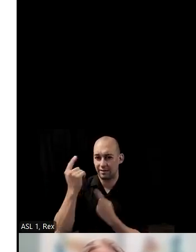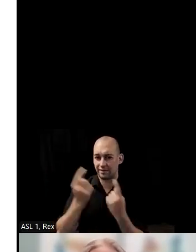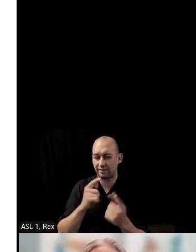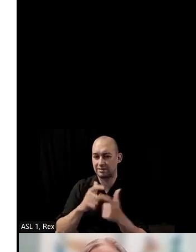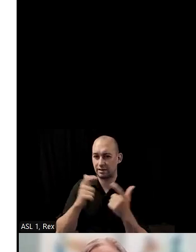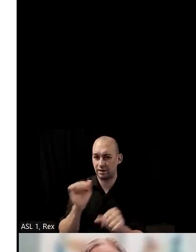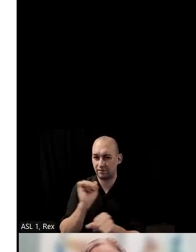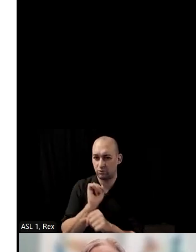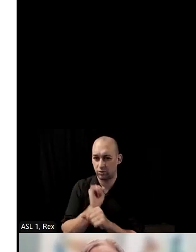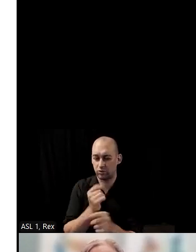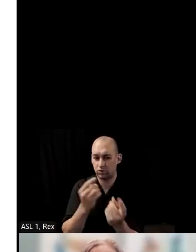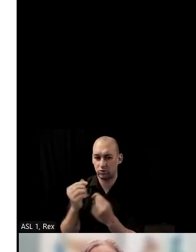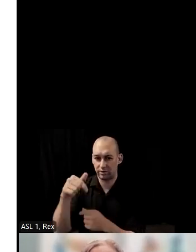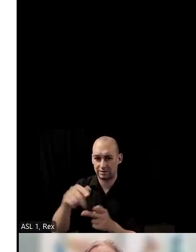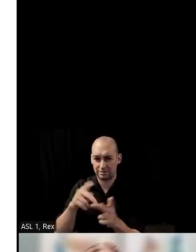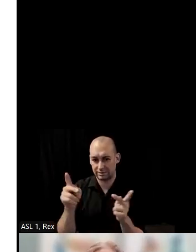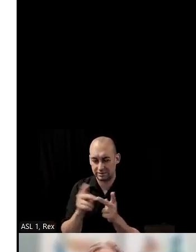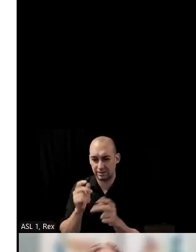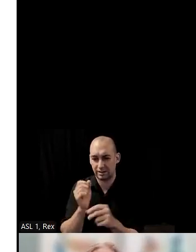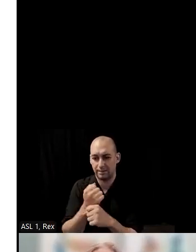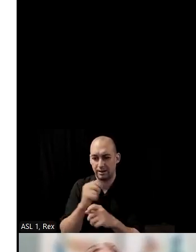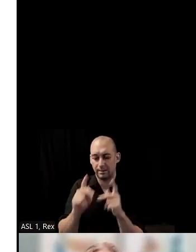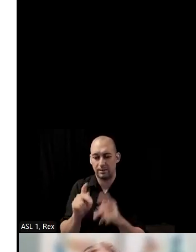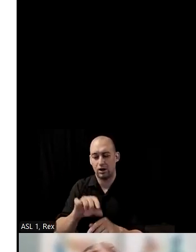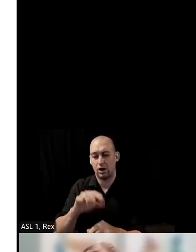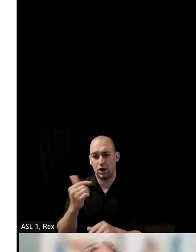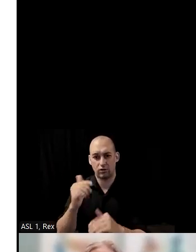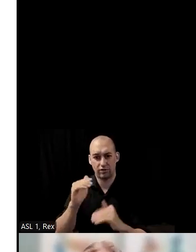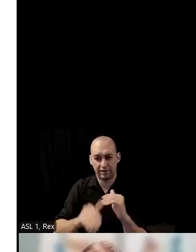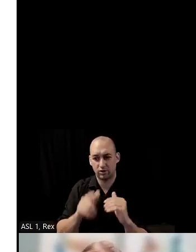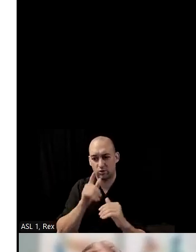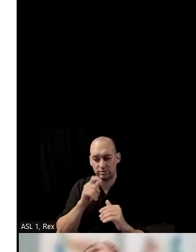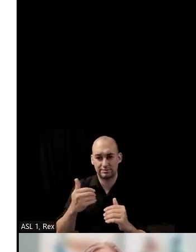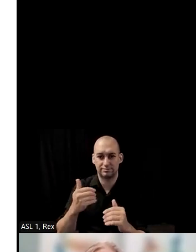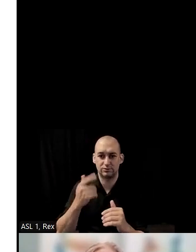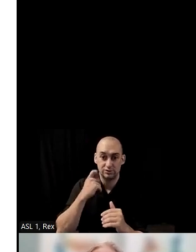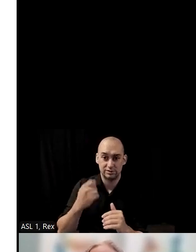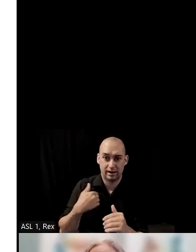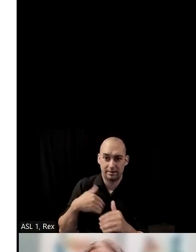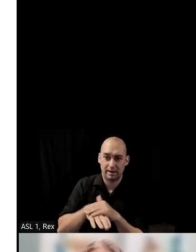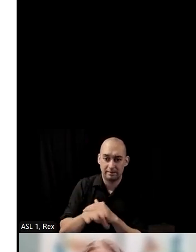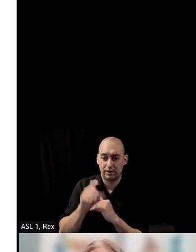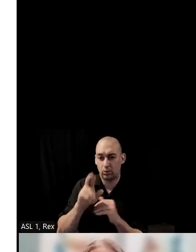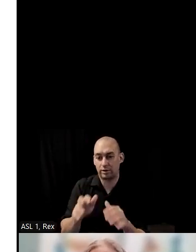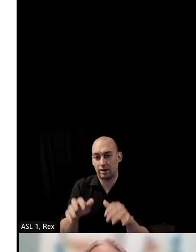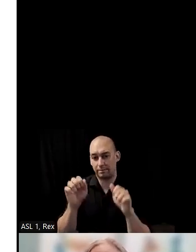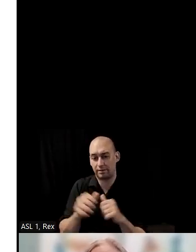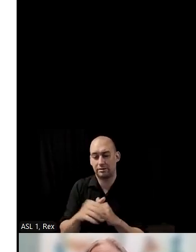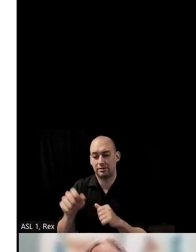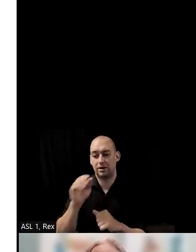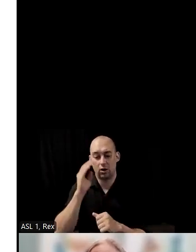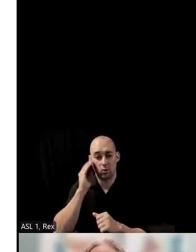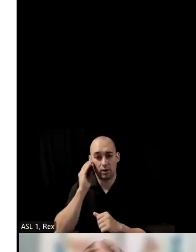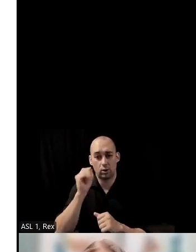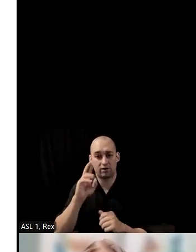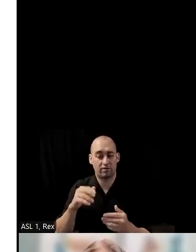done in this space to make people other than those who have just had a baby or adopted aware of the program and encouraging